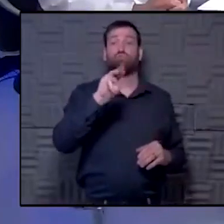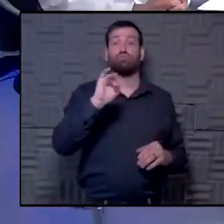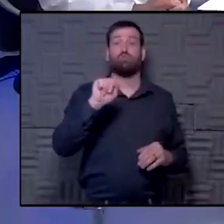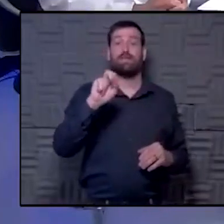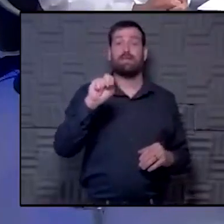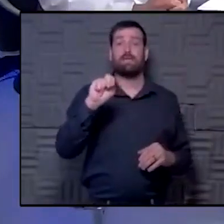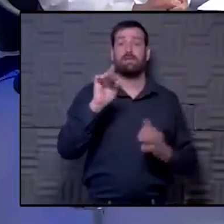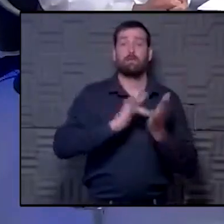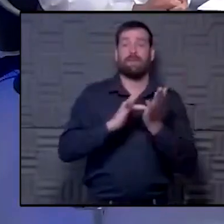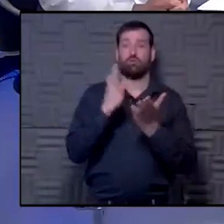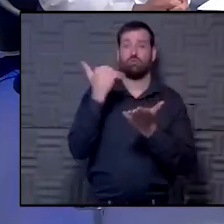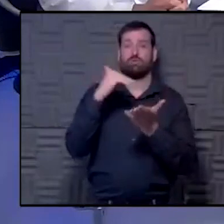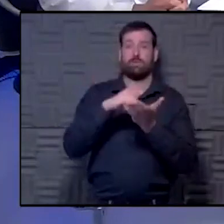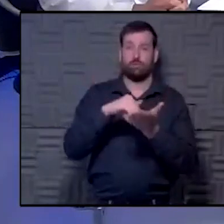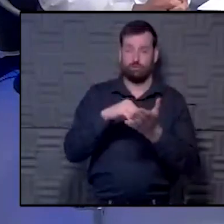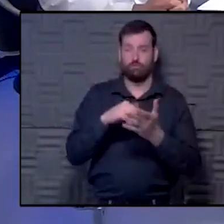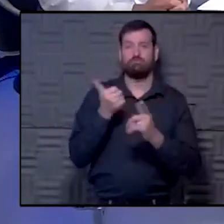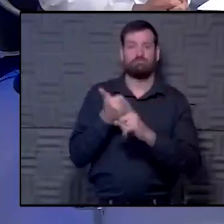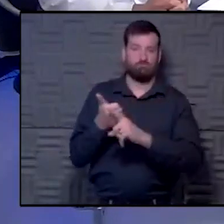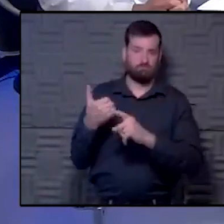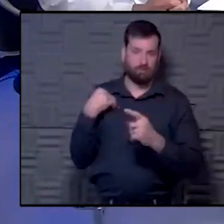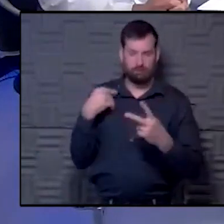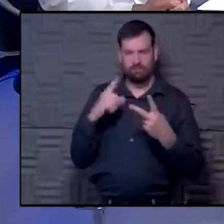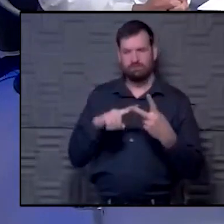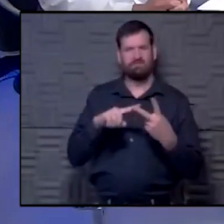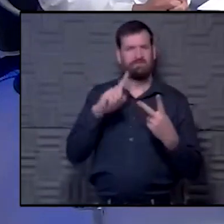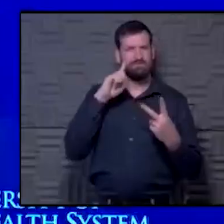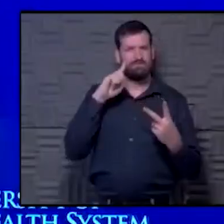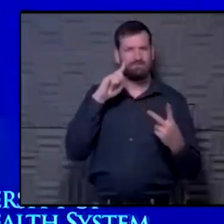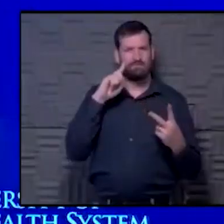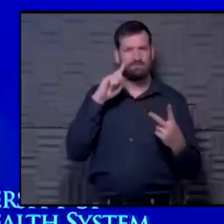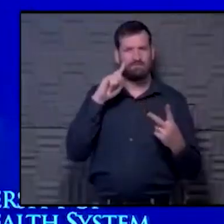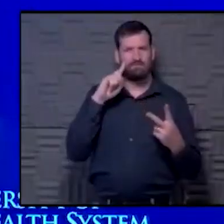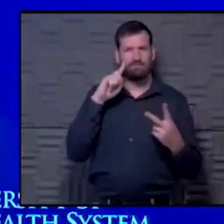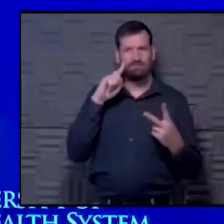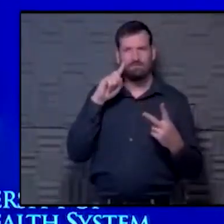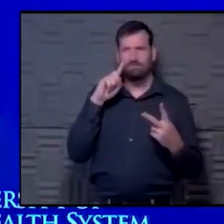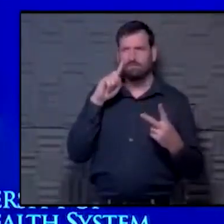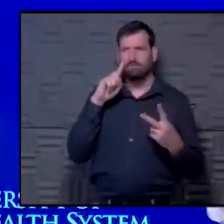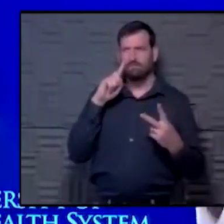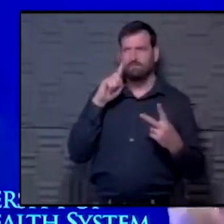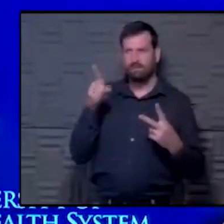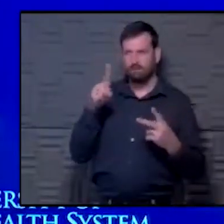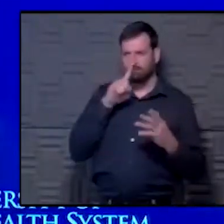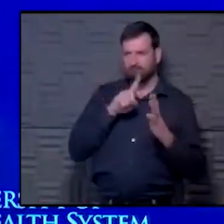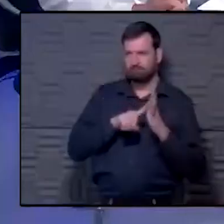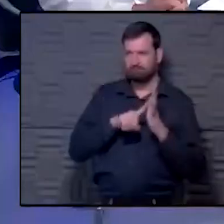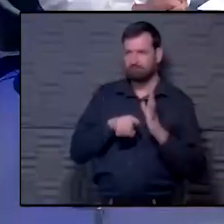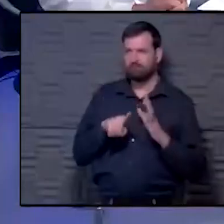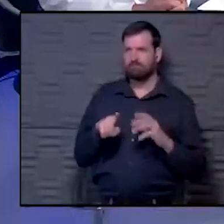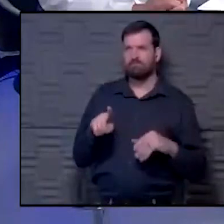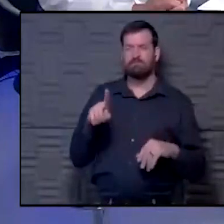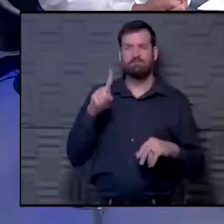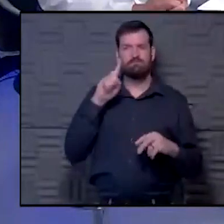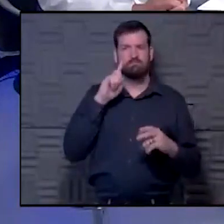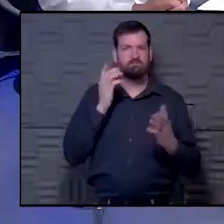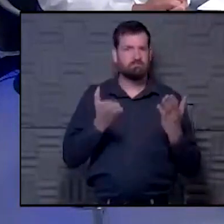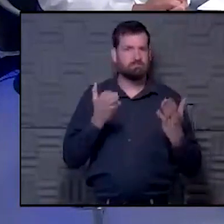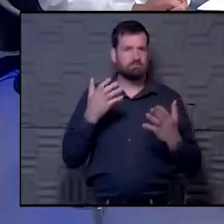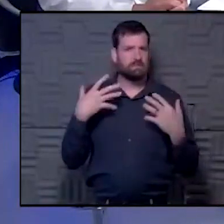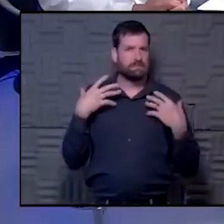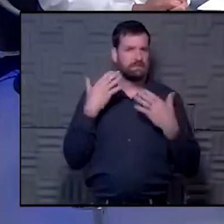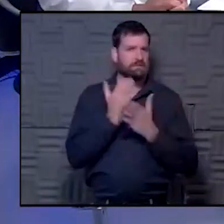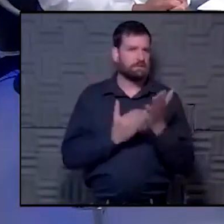Truman Medical Center said some walk-in clinics, and after that, I think some of the health departments are walk-in clinics, but Yeah. I'll have to verify that. Yeah, Do you know? I thought maybe some of the